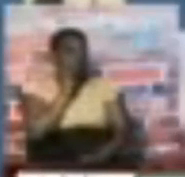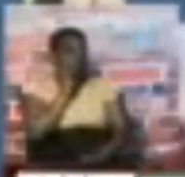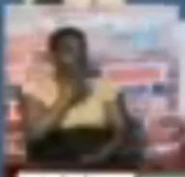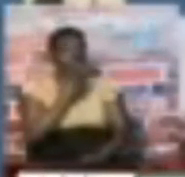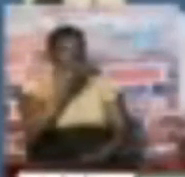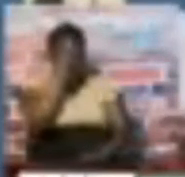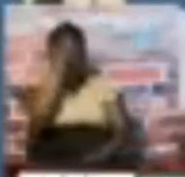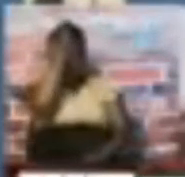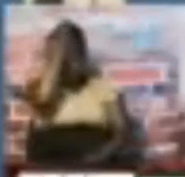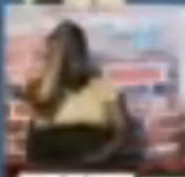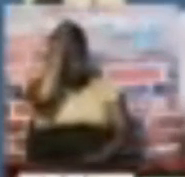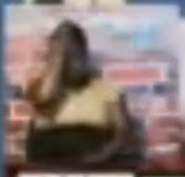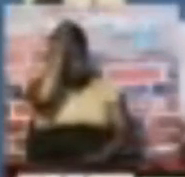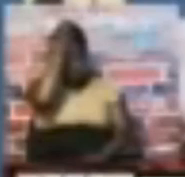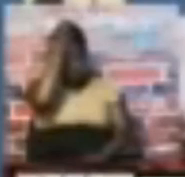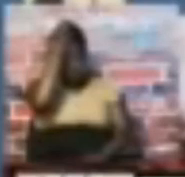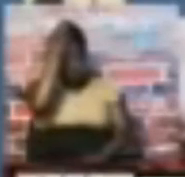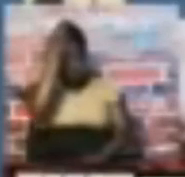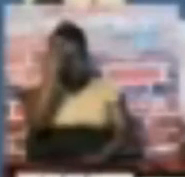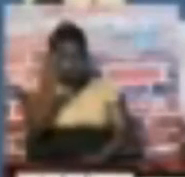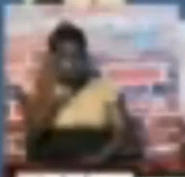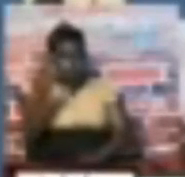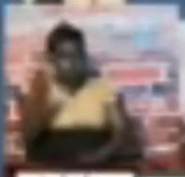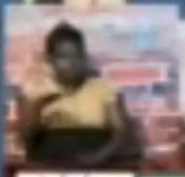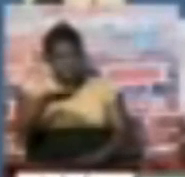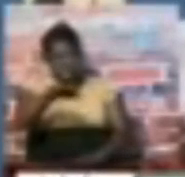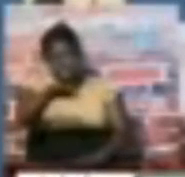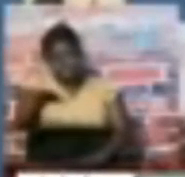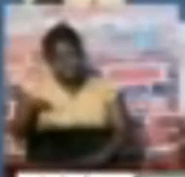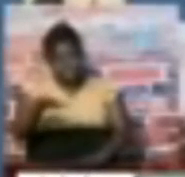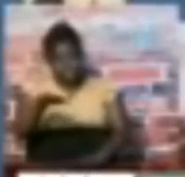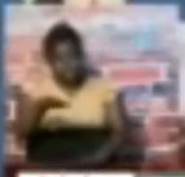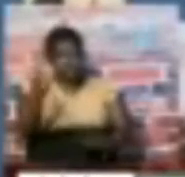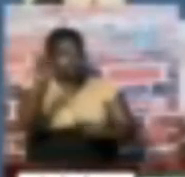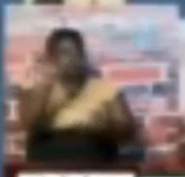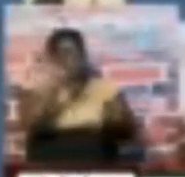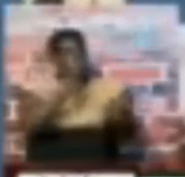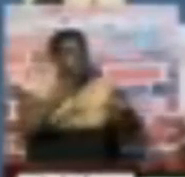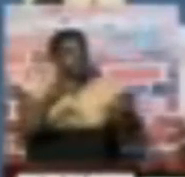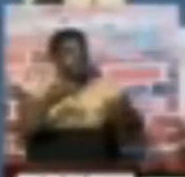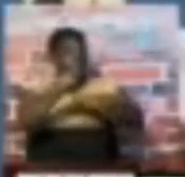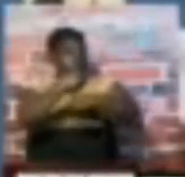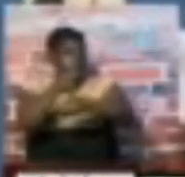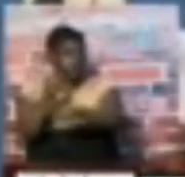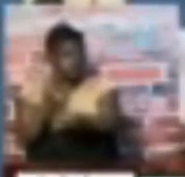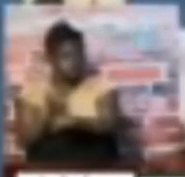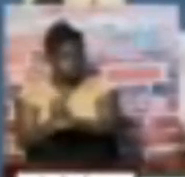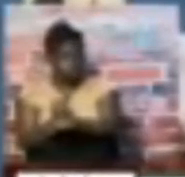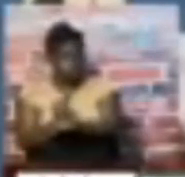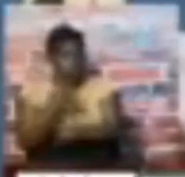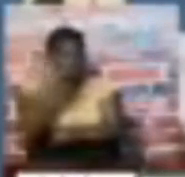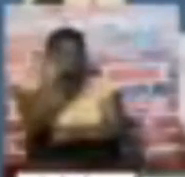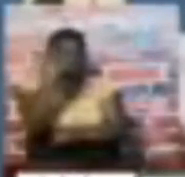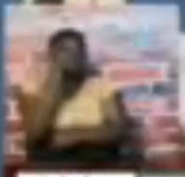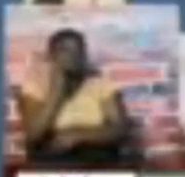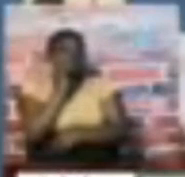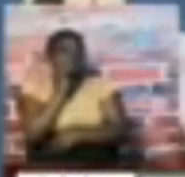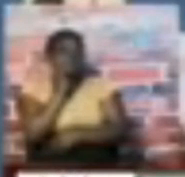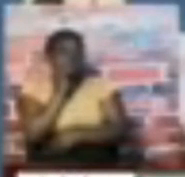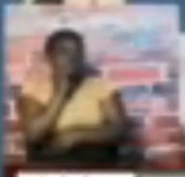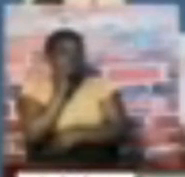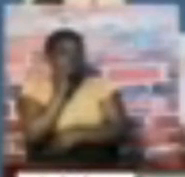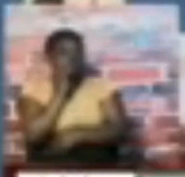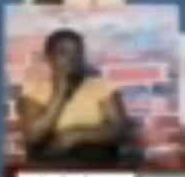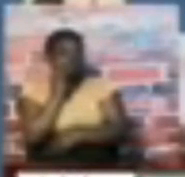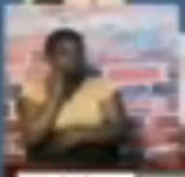Mbarara Ecclesiastical Province Residents Association, 5 million shillings.